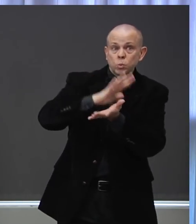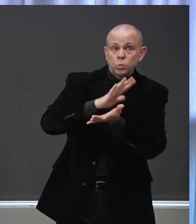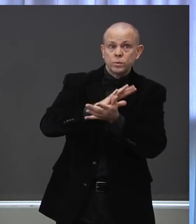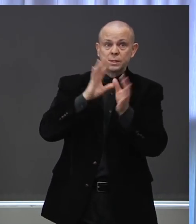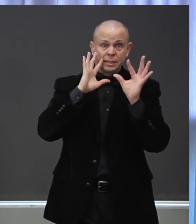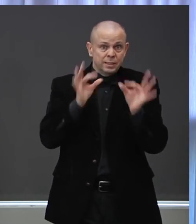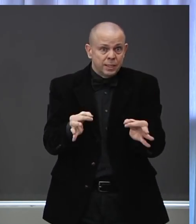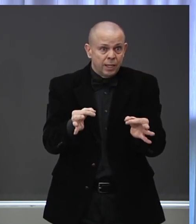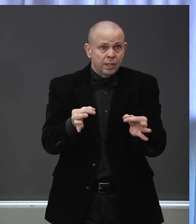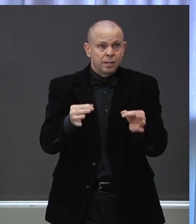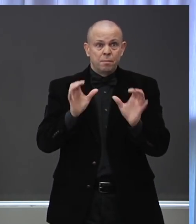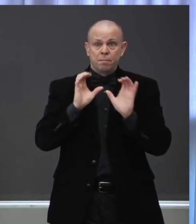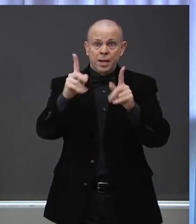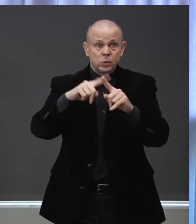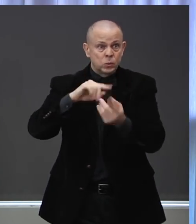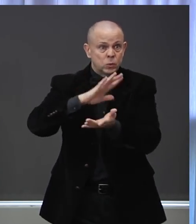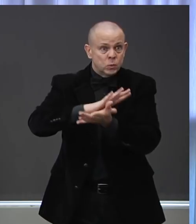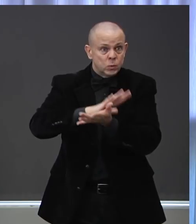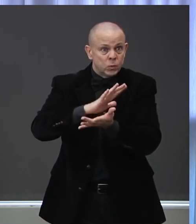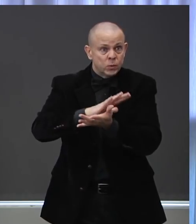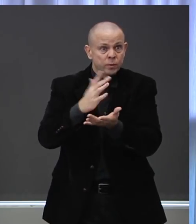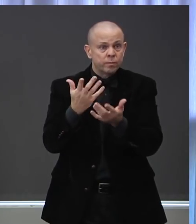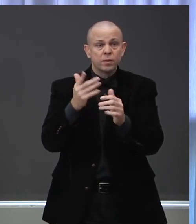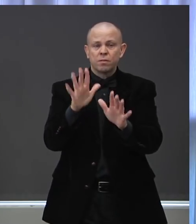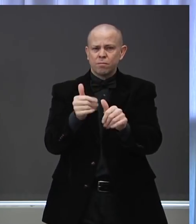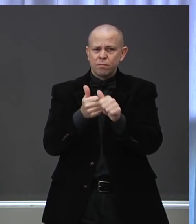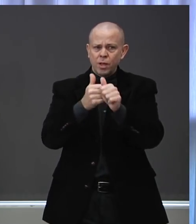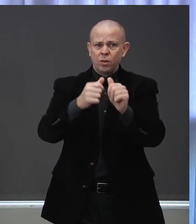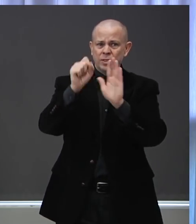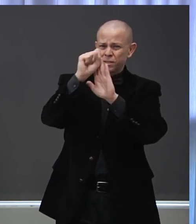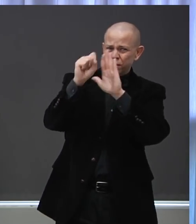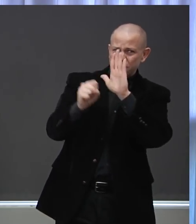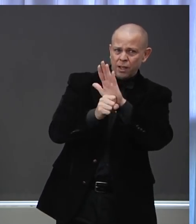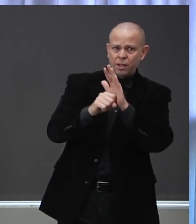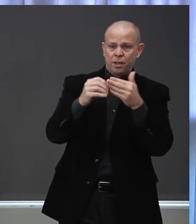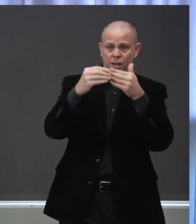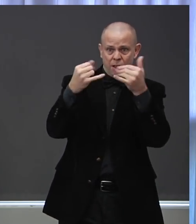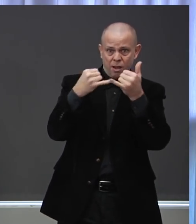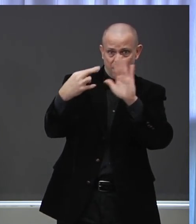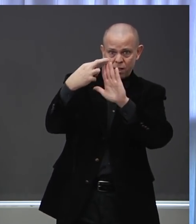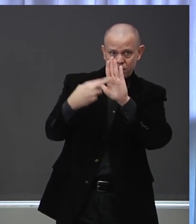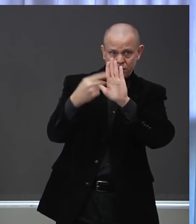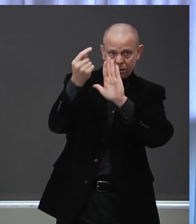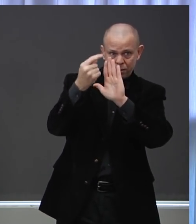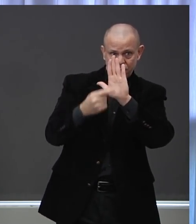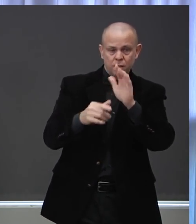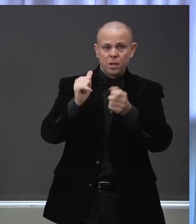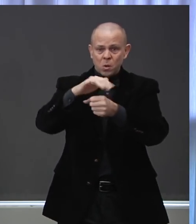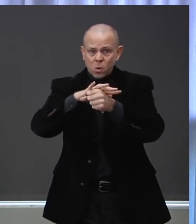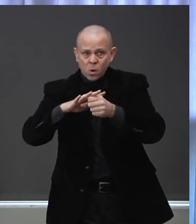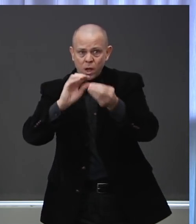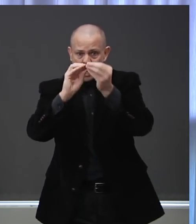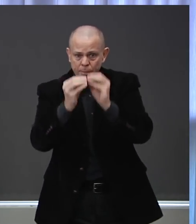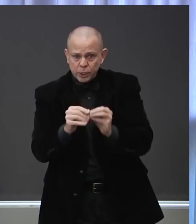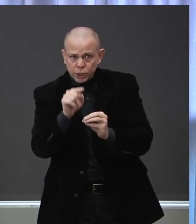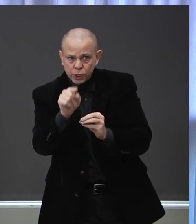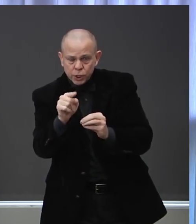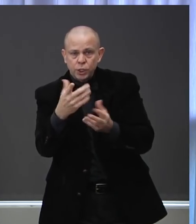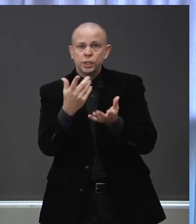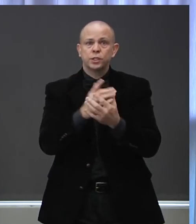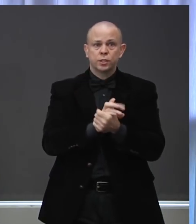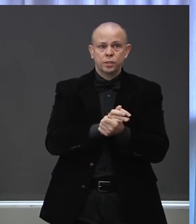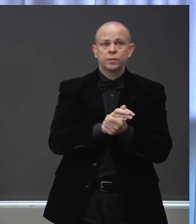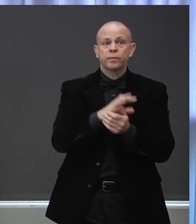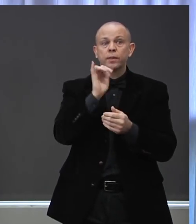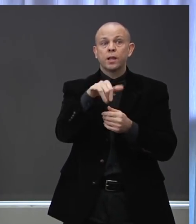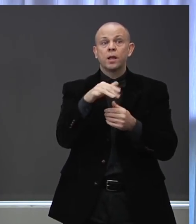the state guidelines, but it is still a local decision. So even though a school district may meet the metrics, they may have